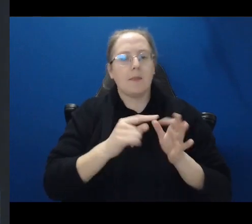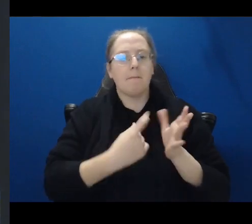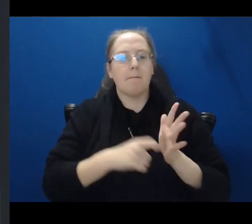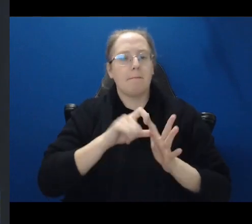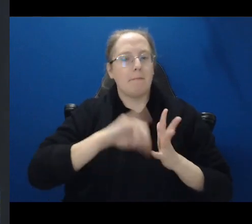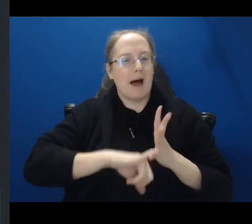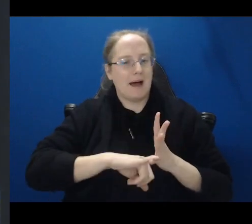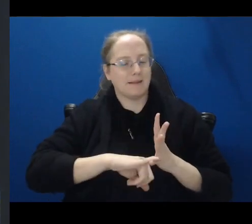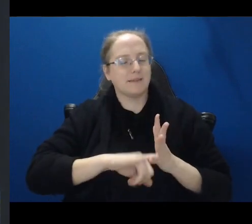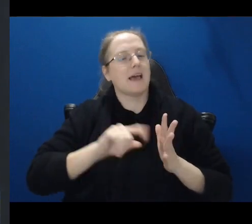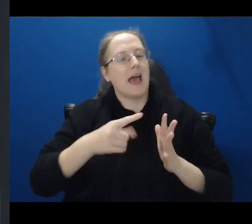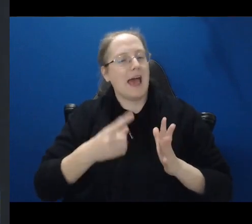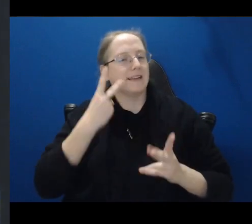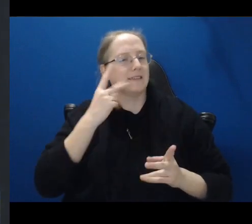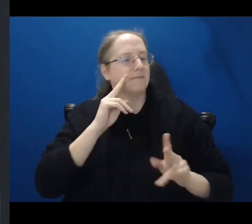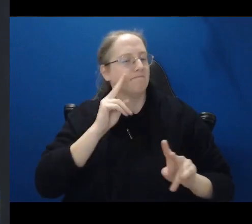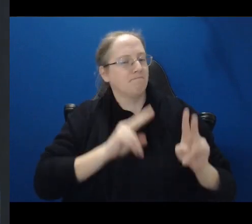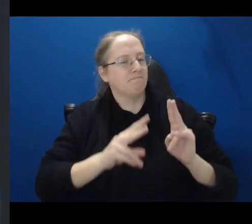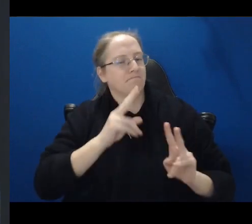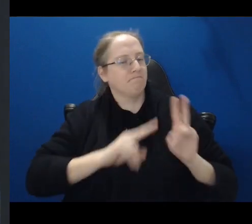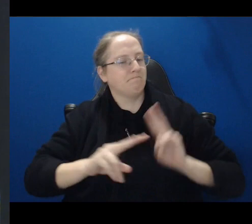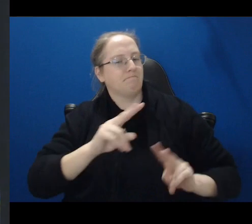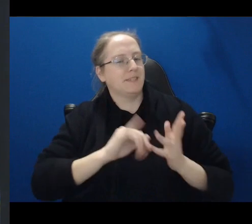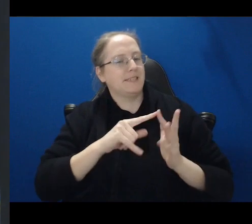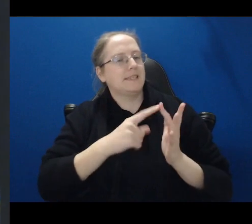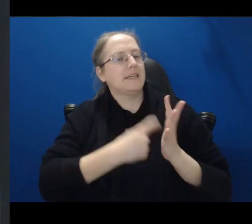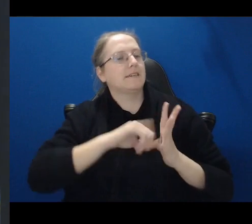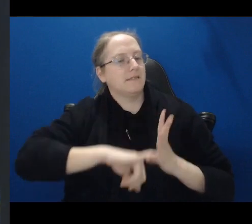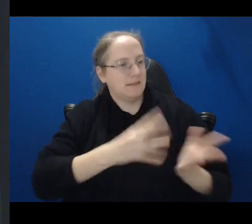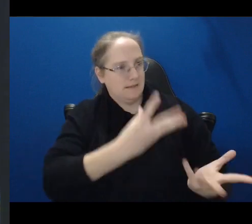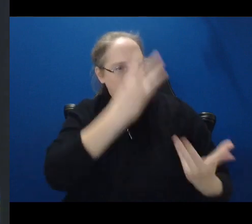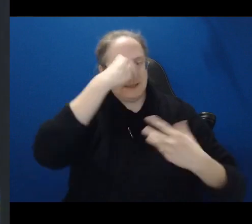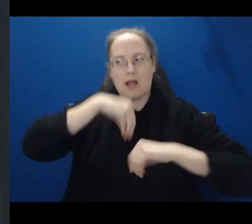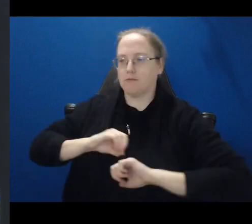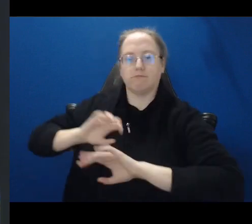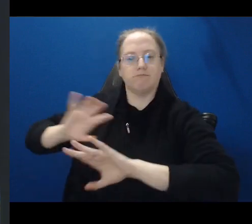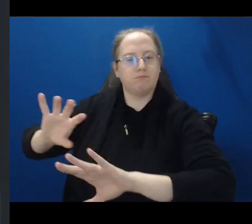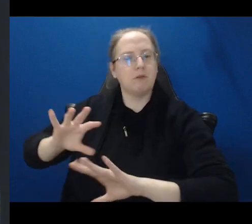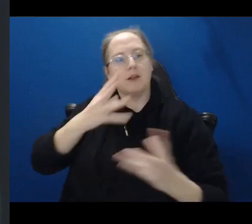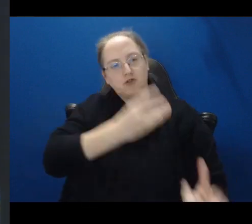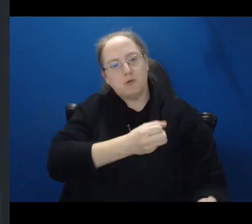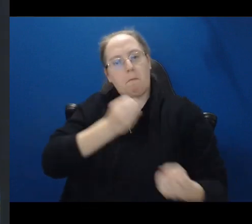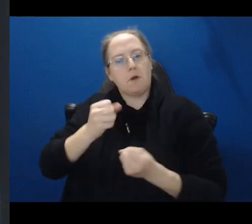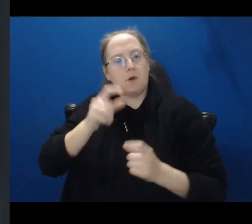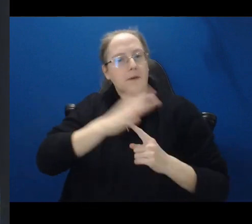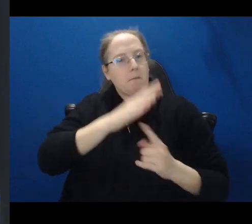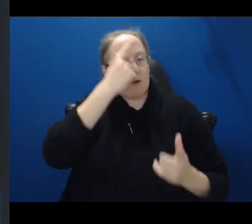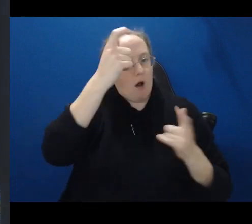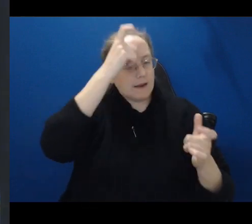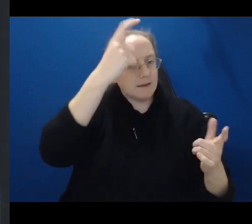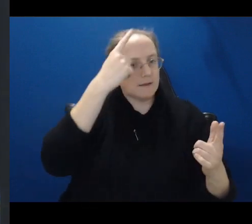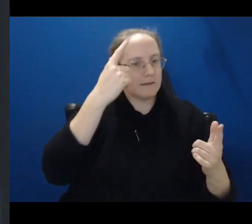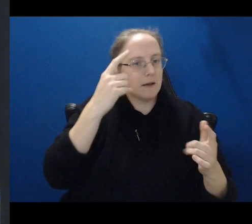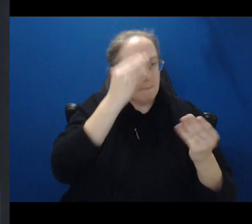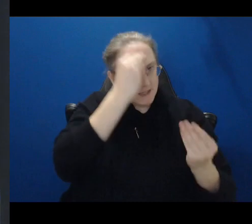those messages, really important messages, through into the future. So I think I would love to see these spaces